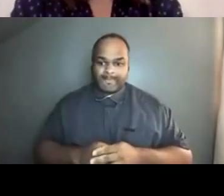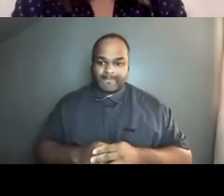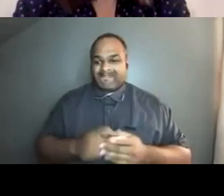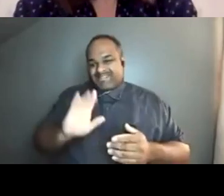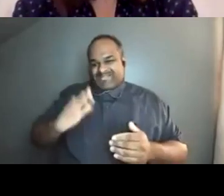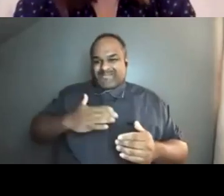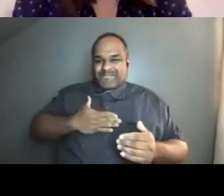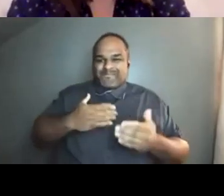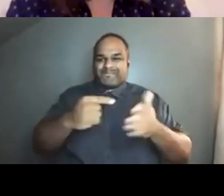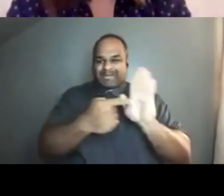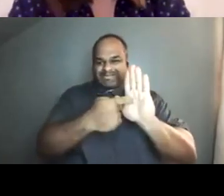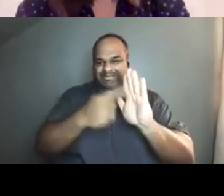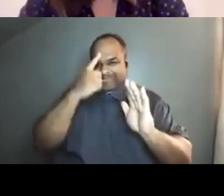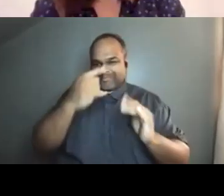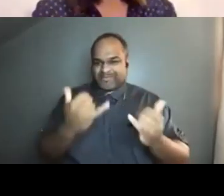examples for now.